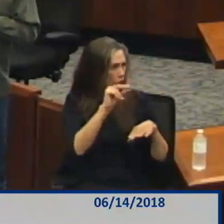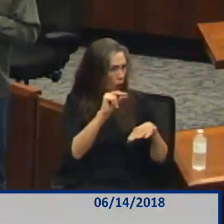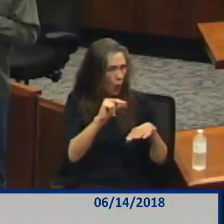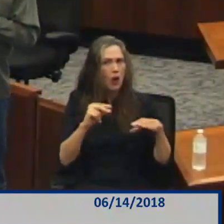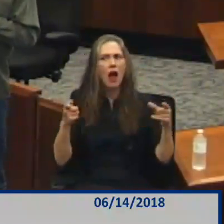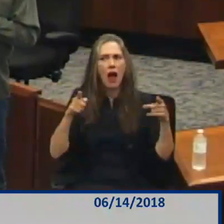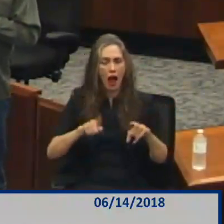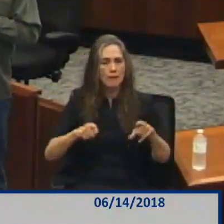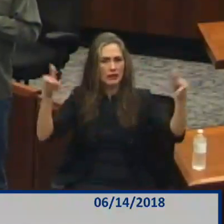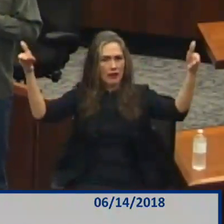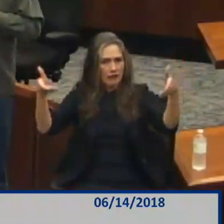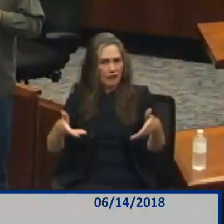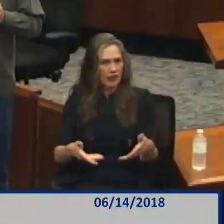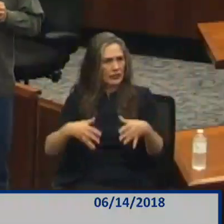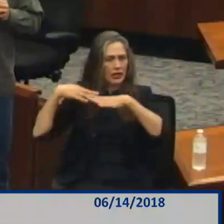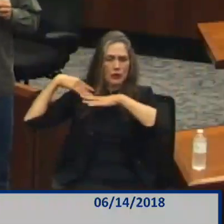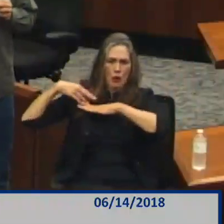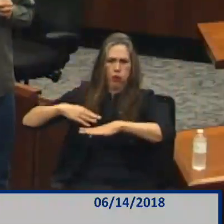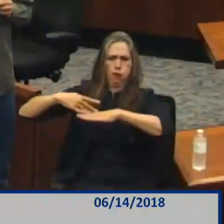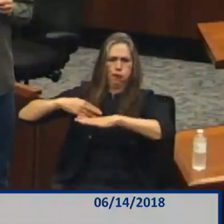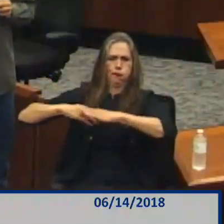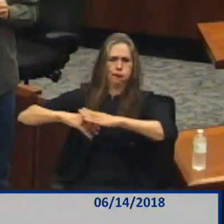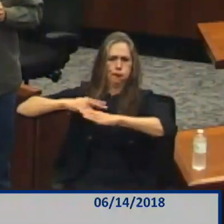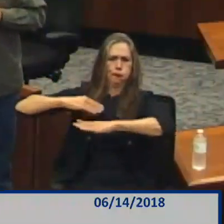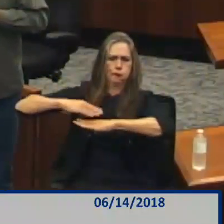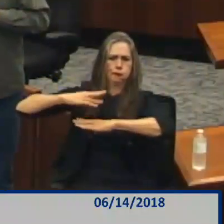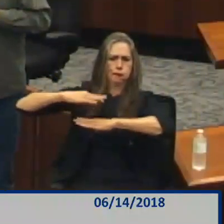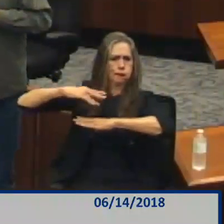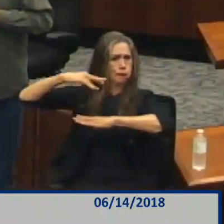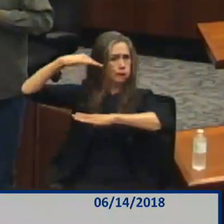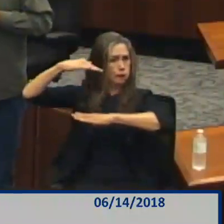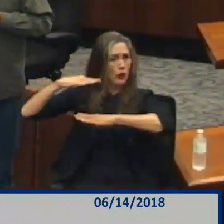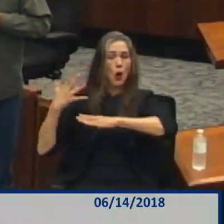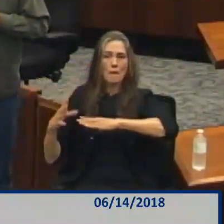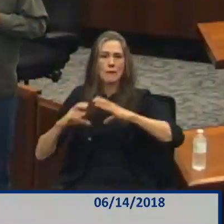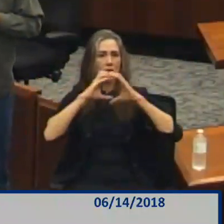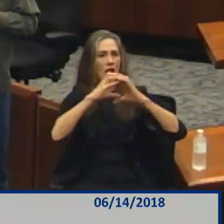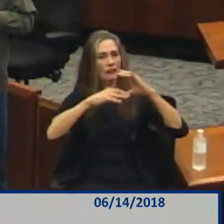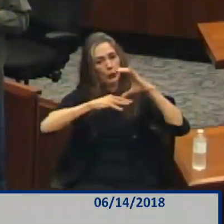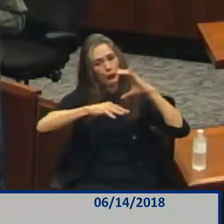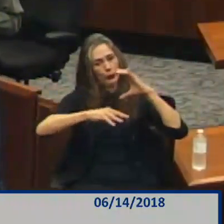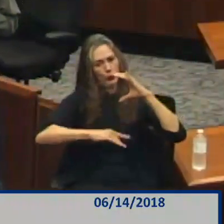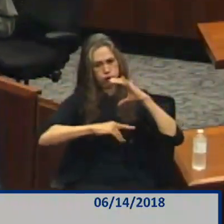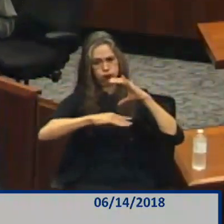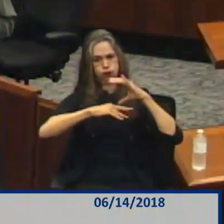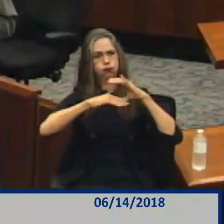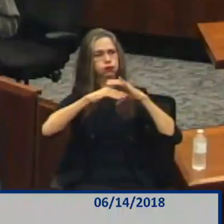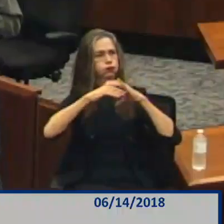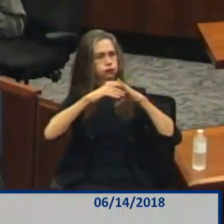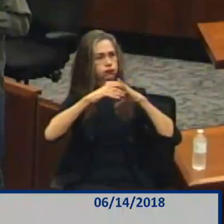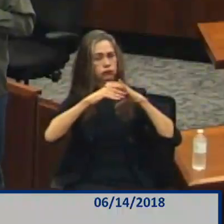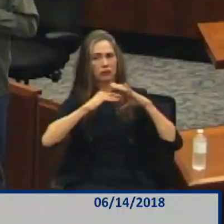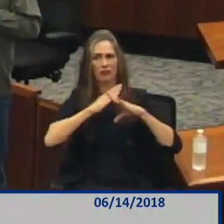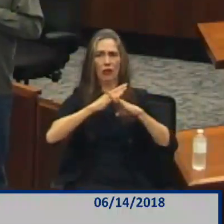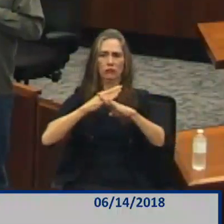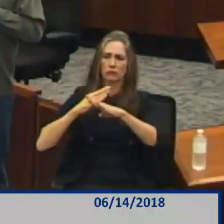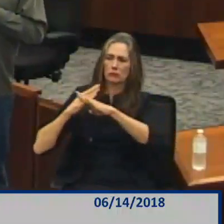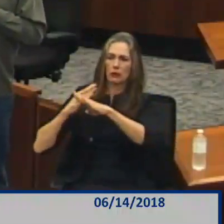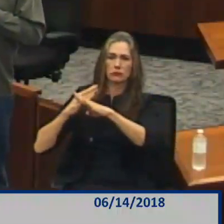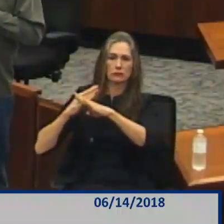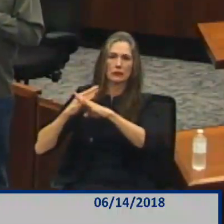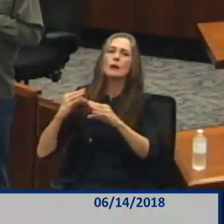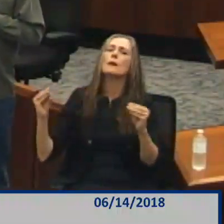woody vegetation. But I'd like to ask anybody here to describe a flood event that we've had that doesn't